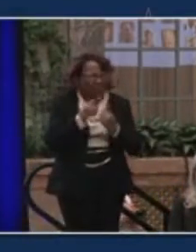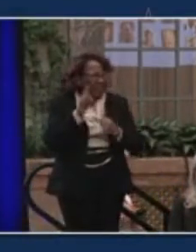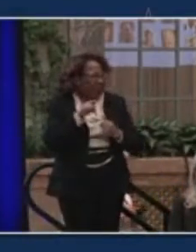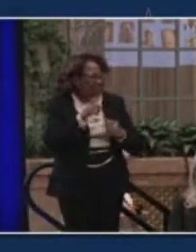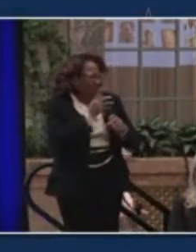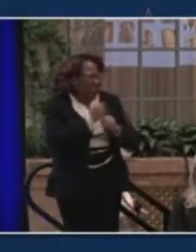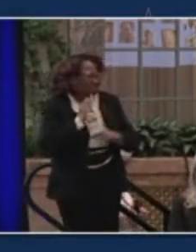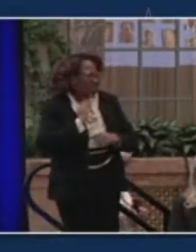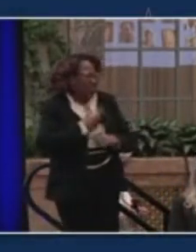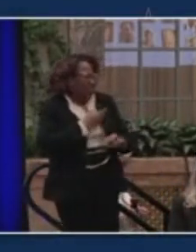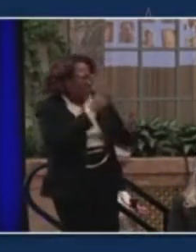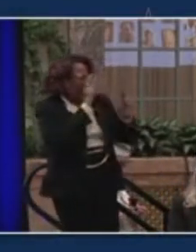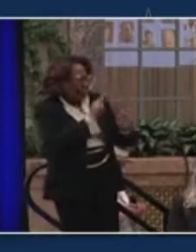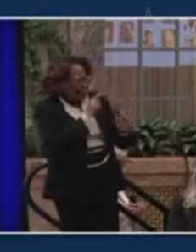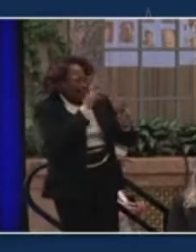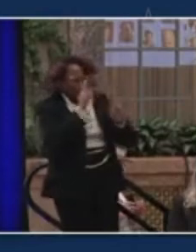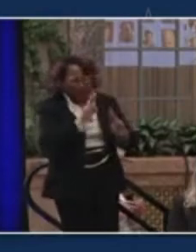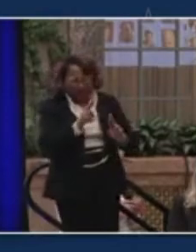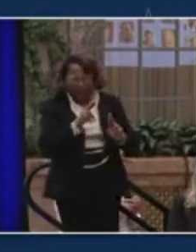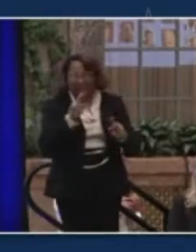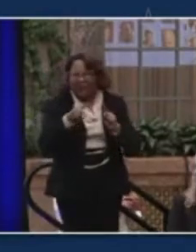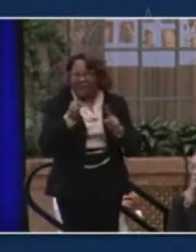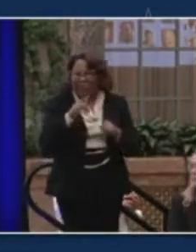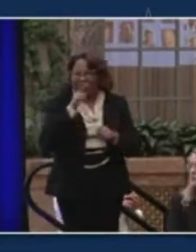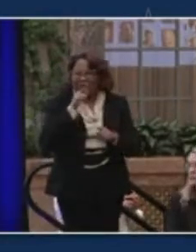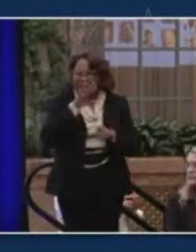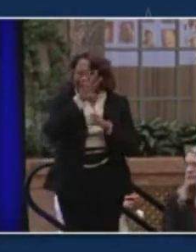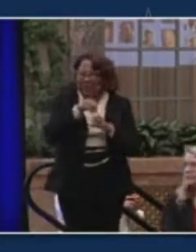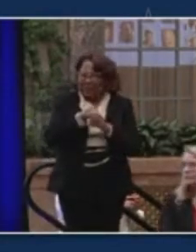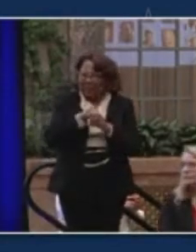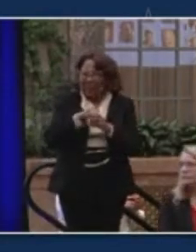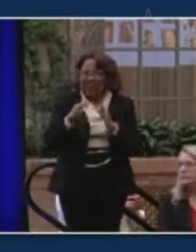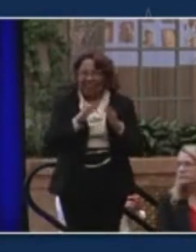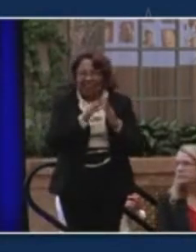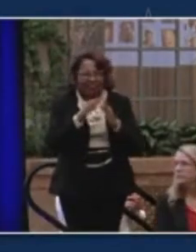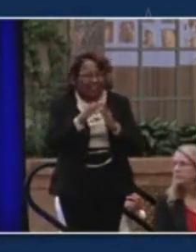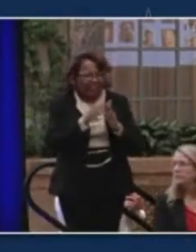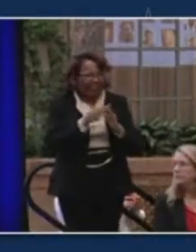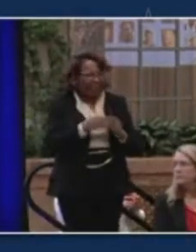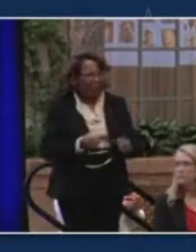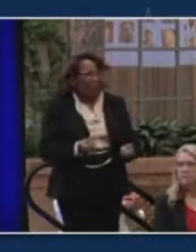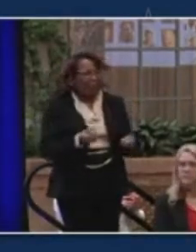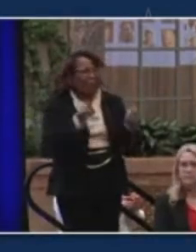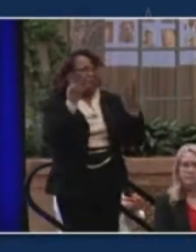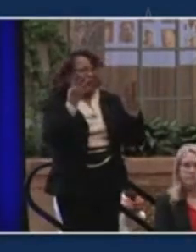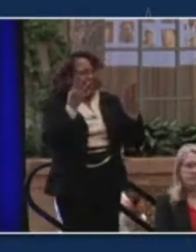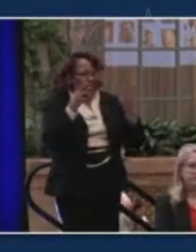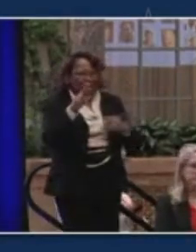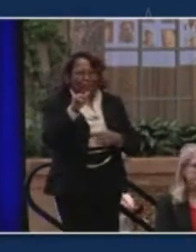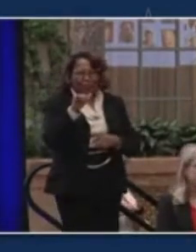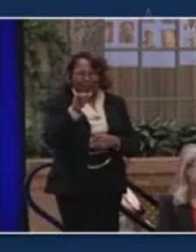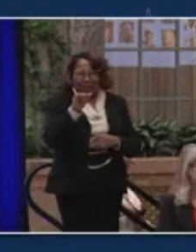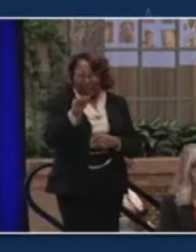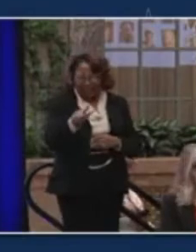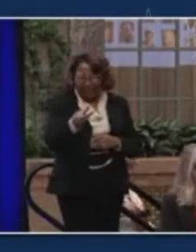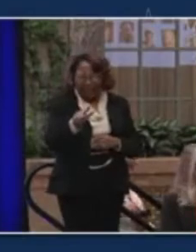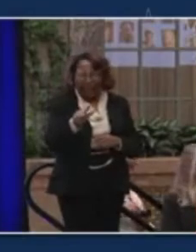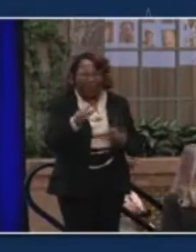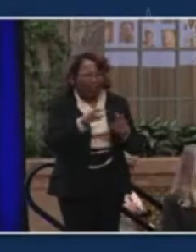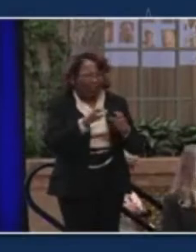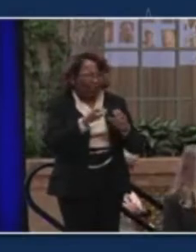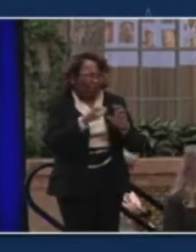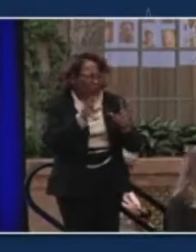respect. The people who comprise the citywide multiracial coalition who